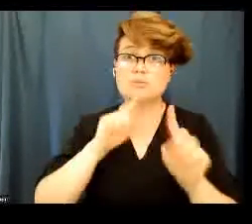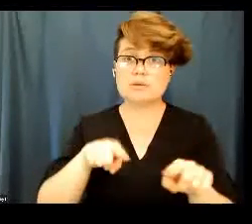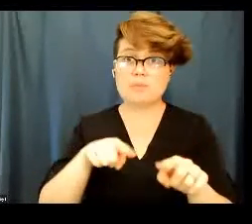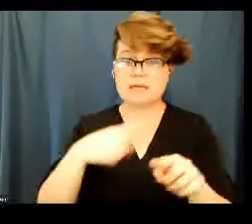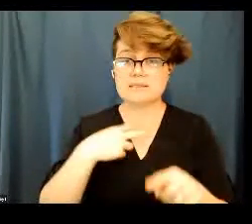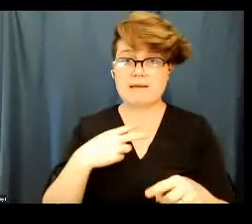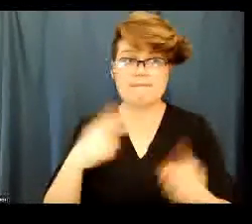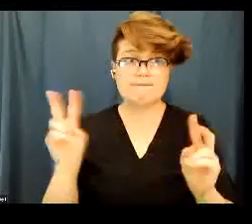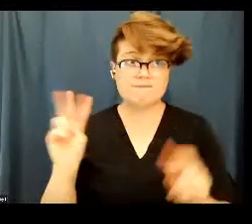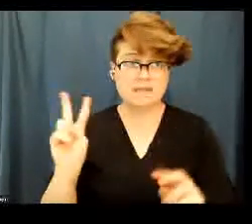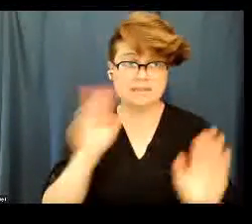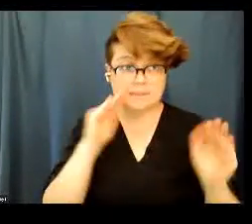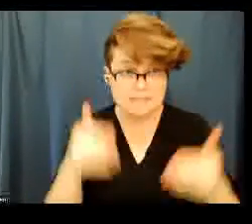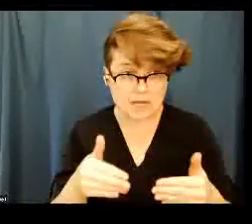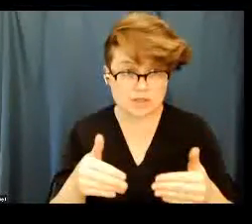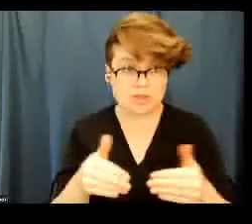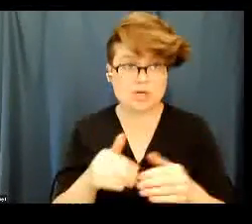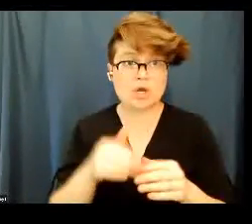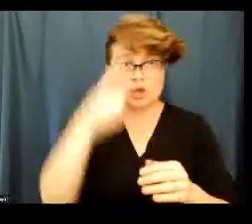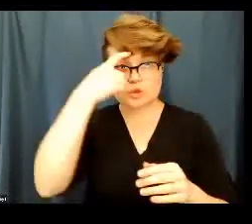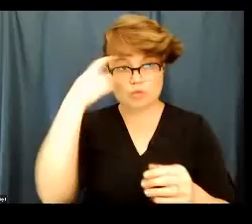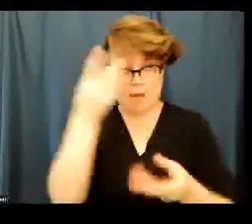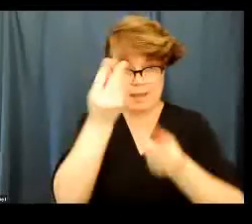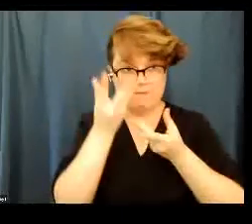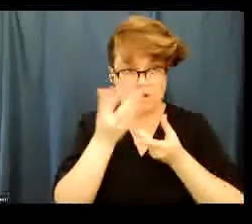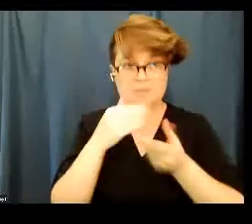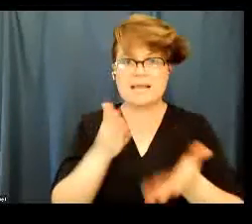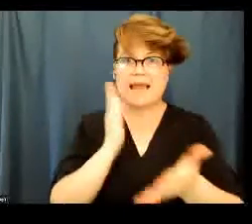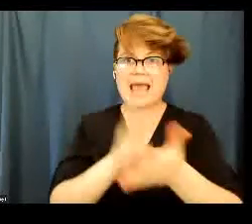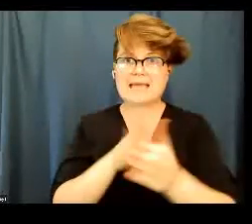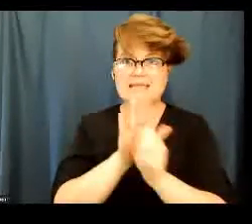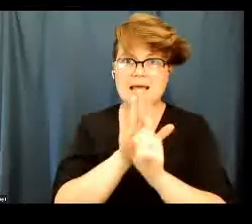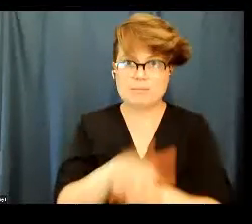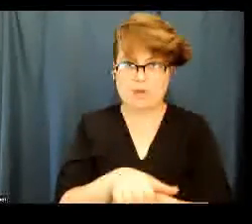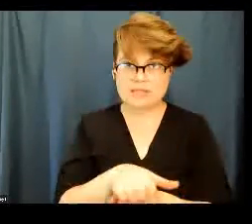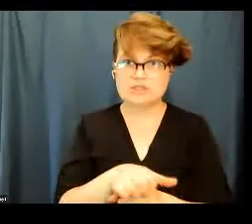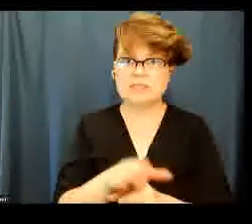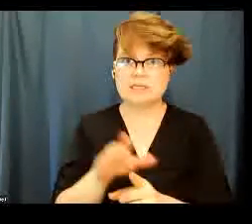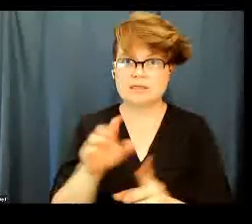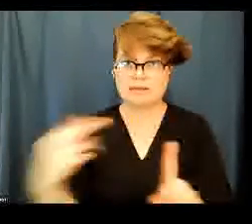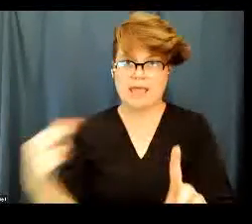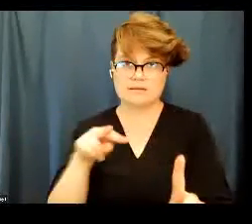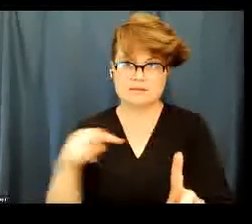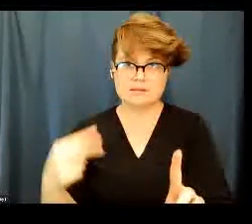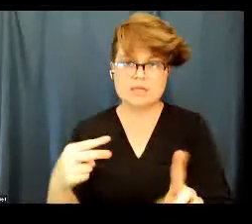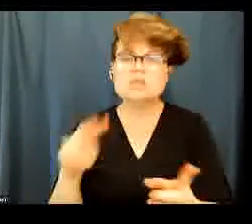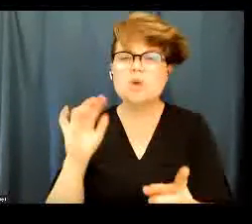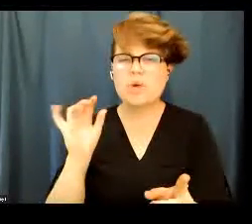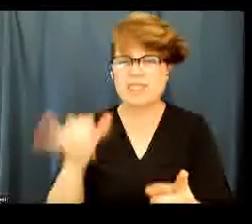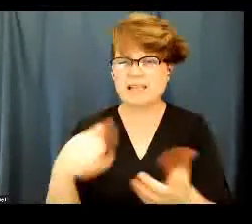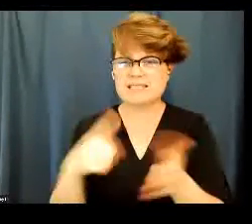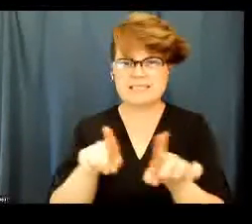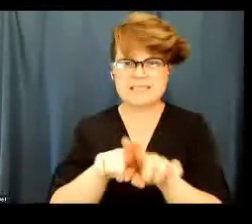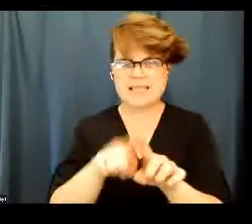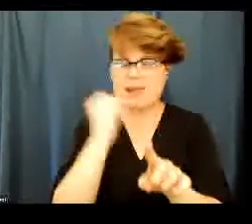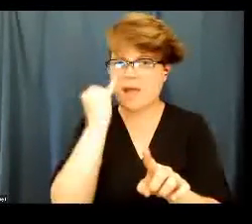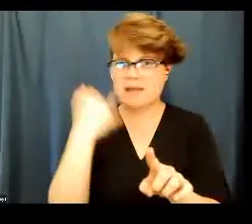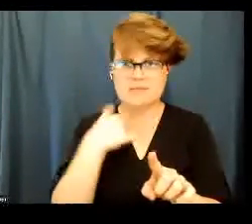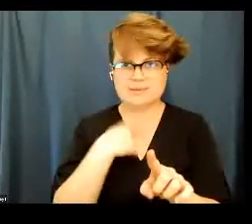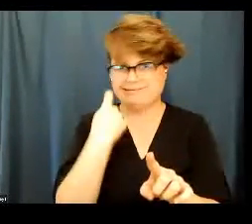an anti-oppression lens, right? So we're going to use some of those questions we talked about earlier to guide that analysis